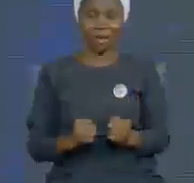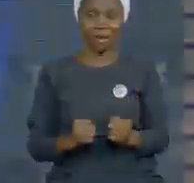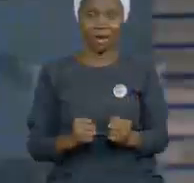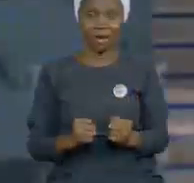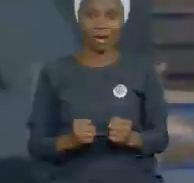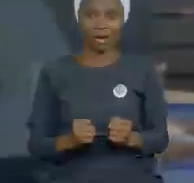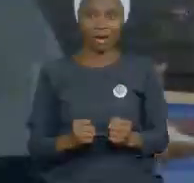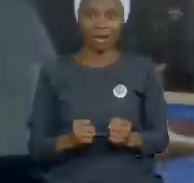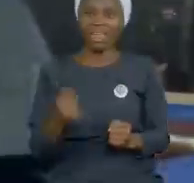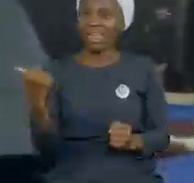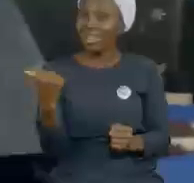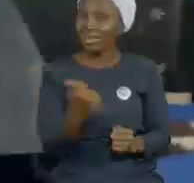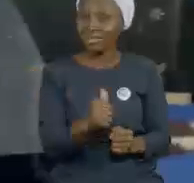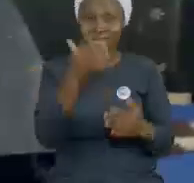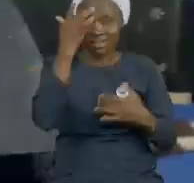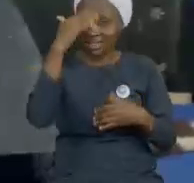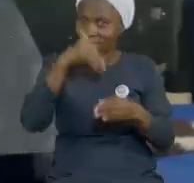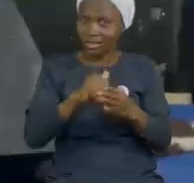any sickness in your body,